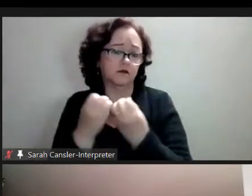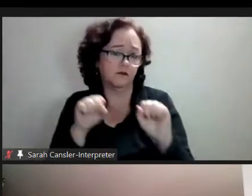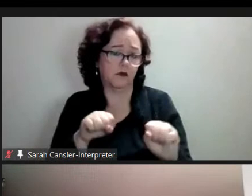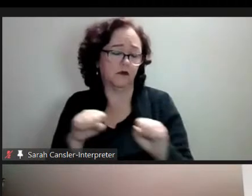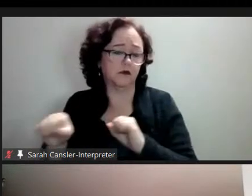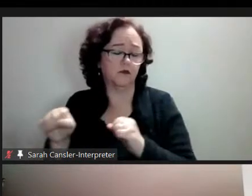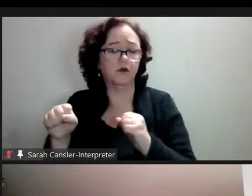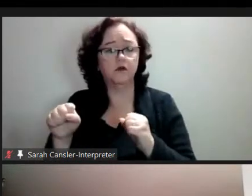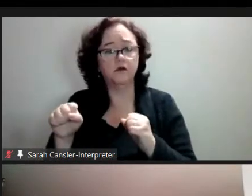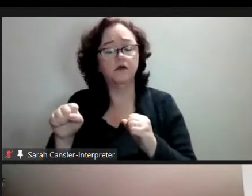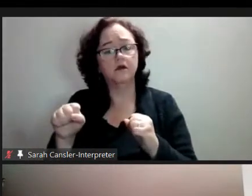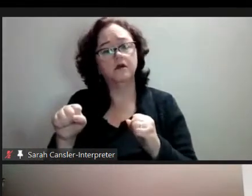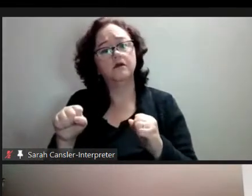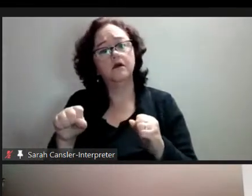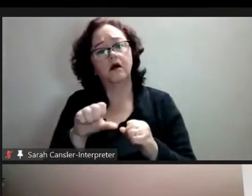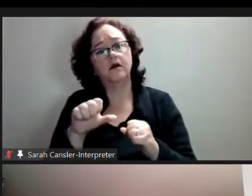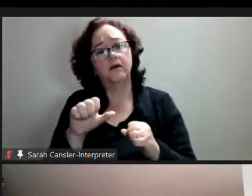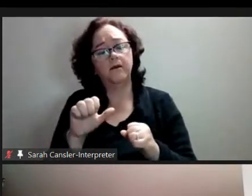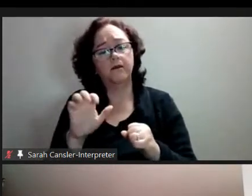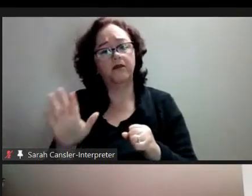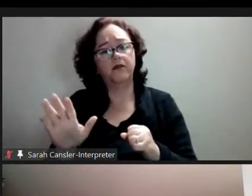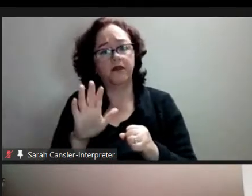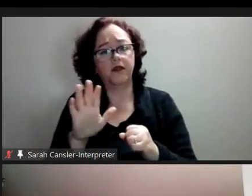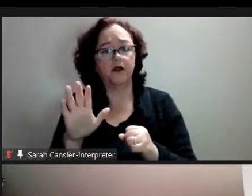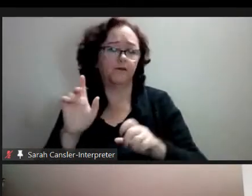to their people.